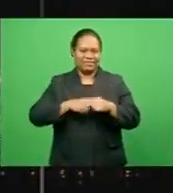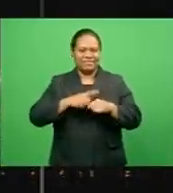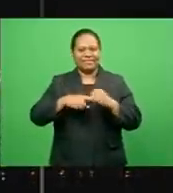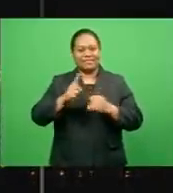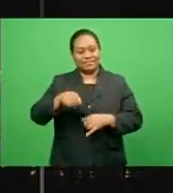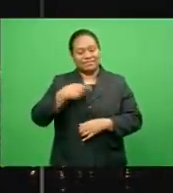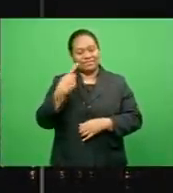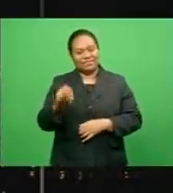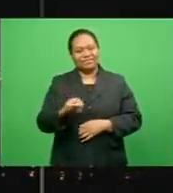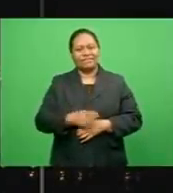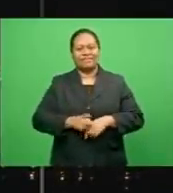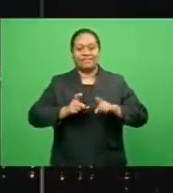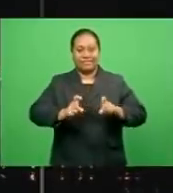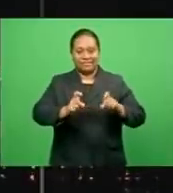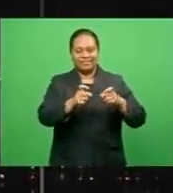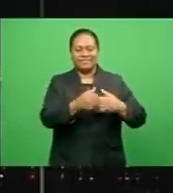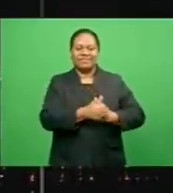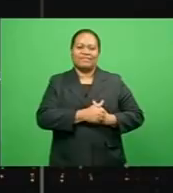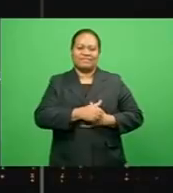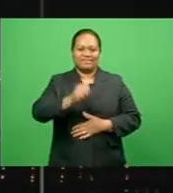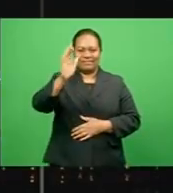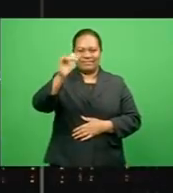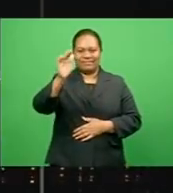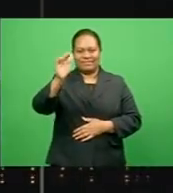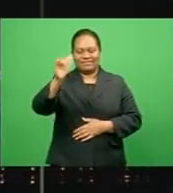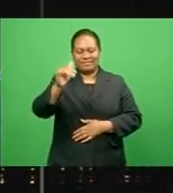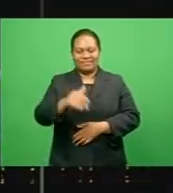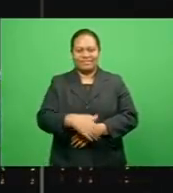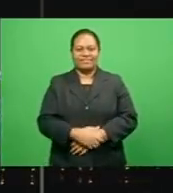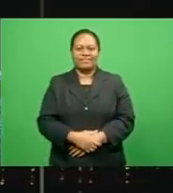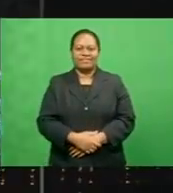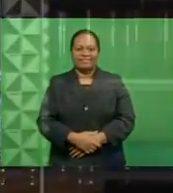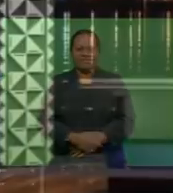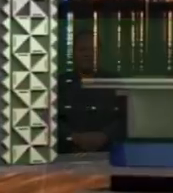tomorrow, from the team and I, stay safe. Modamanda.